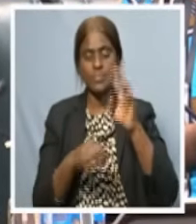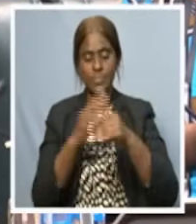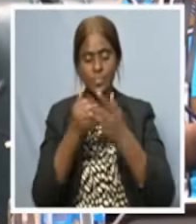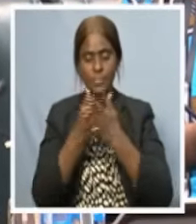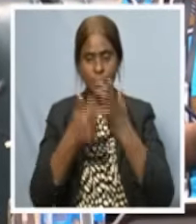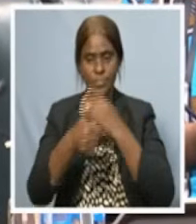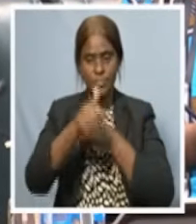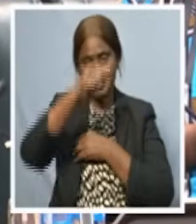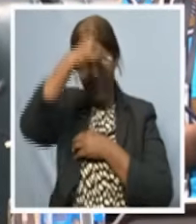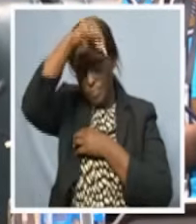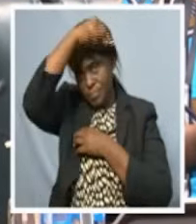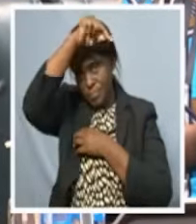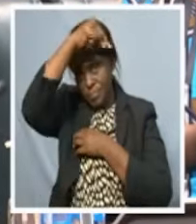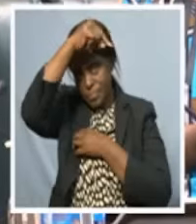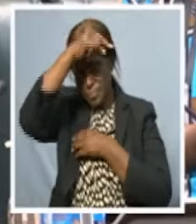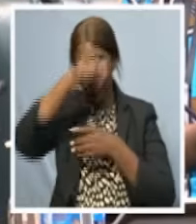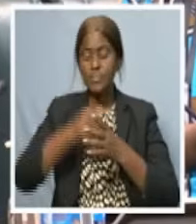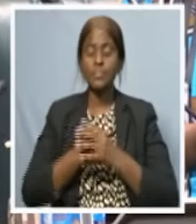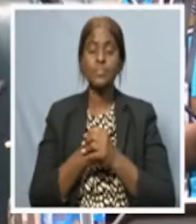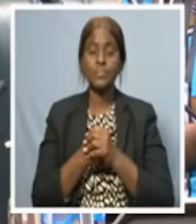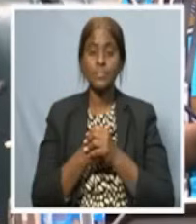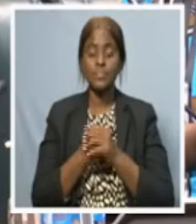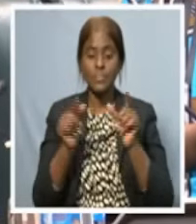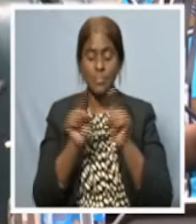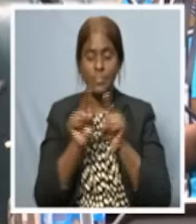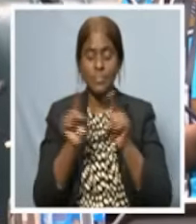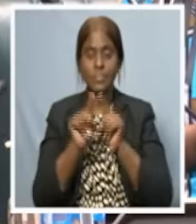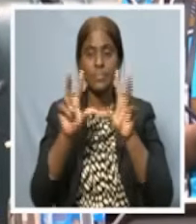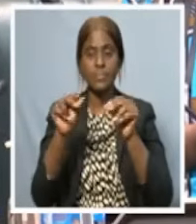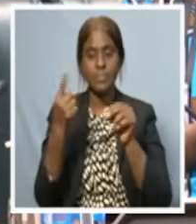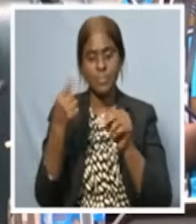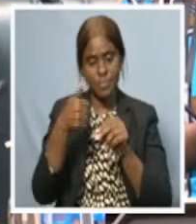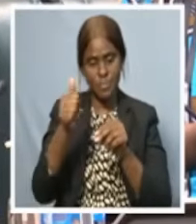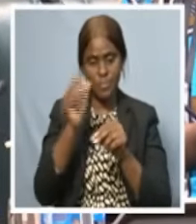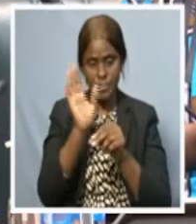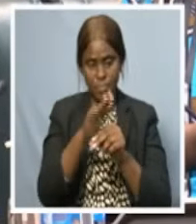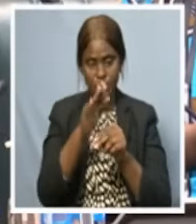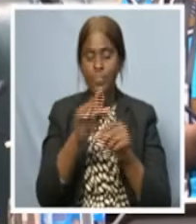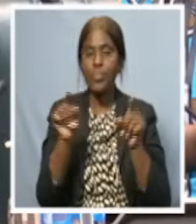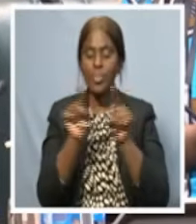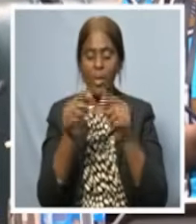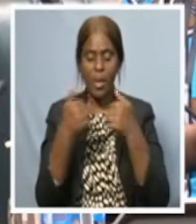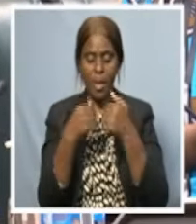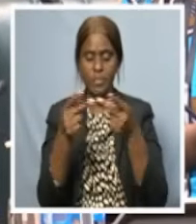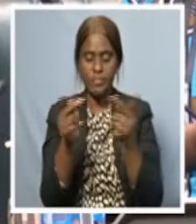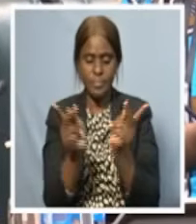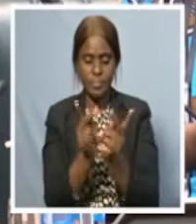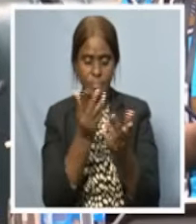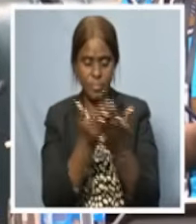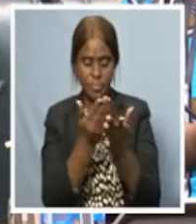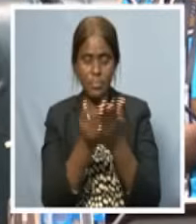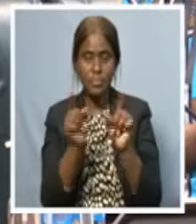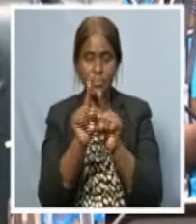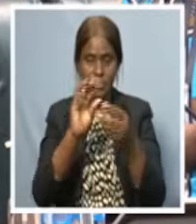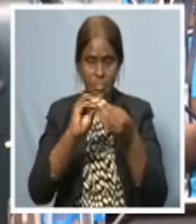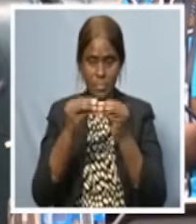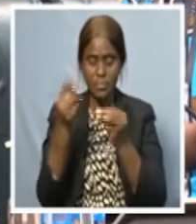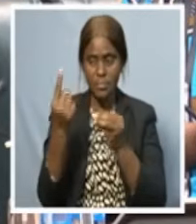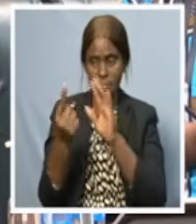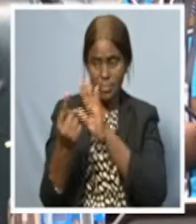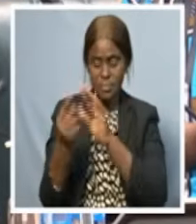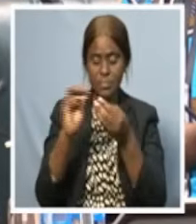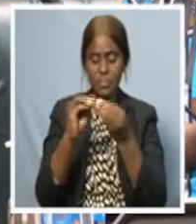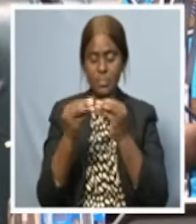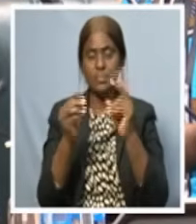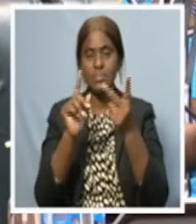were graduating. No one was getting a space. That's number one.